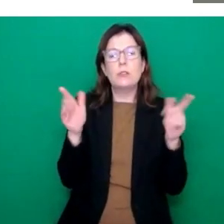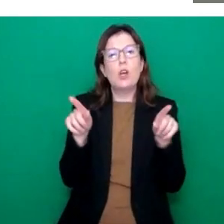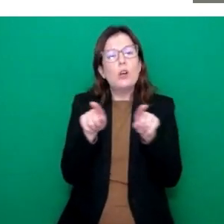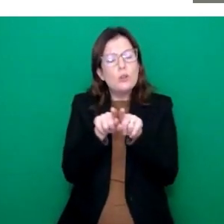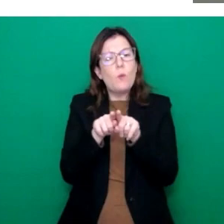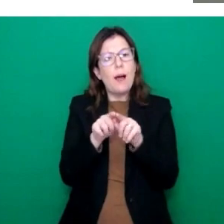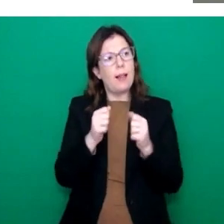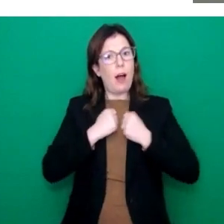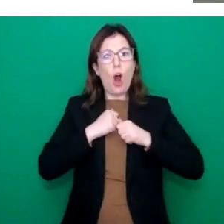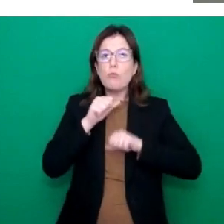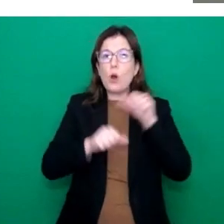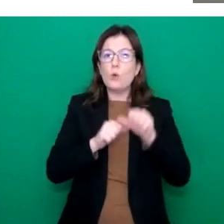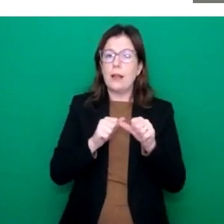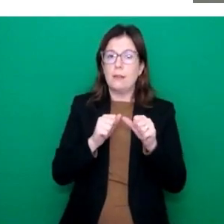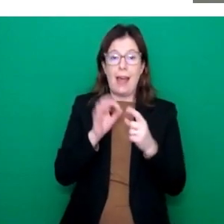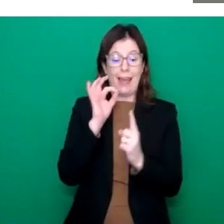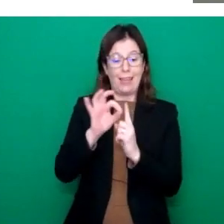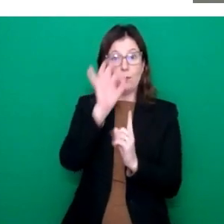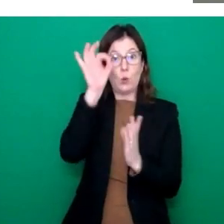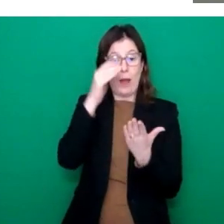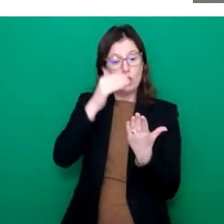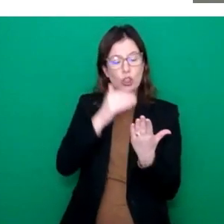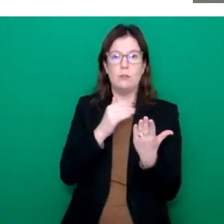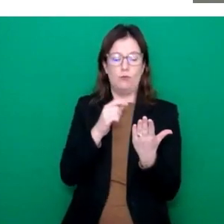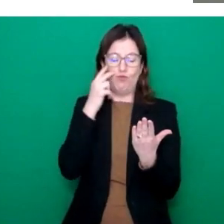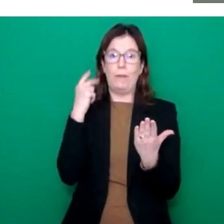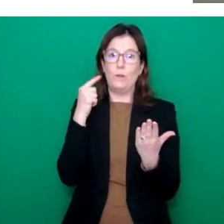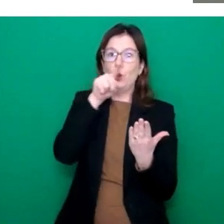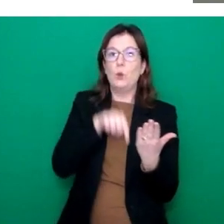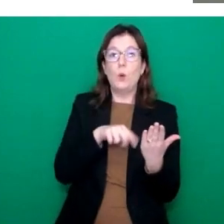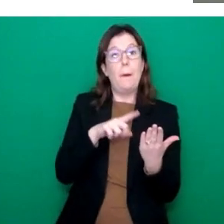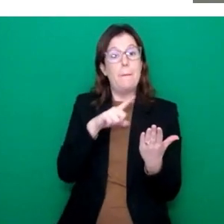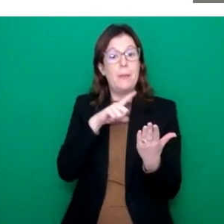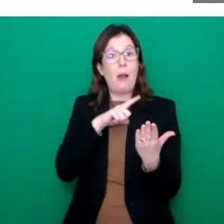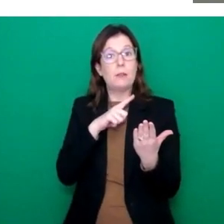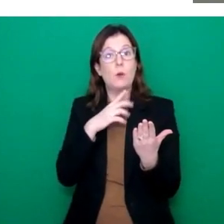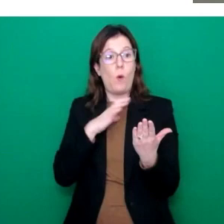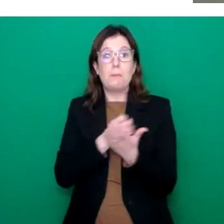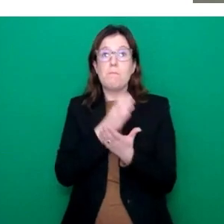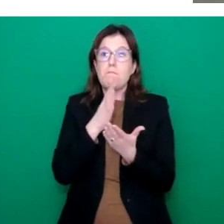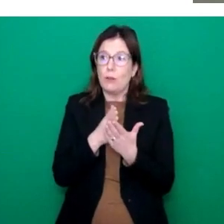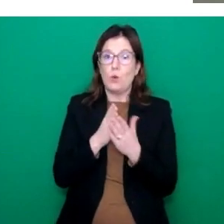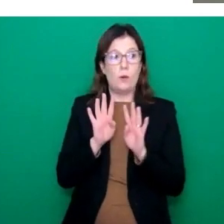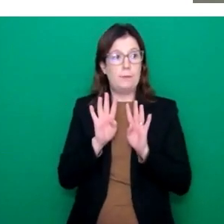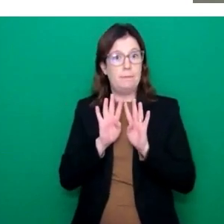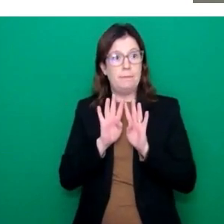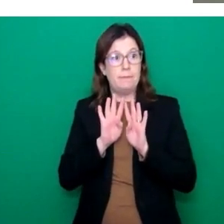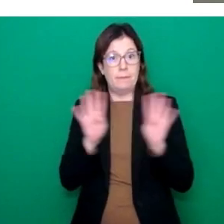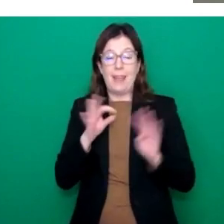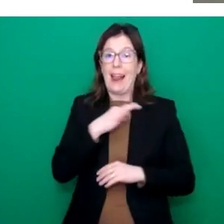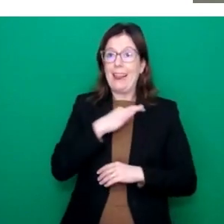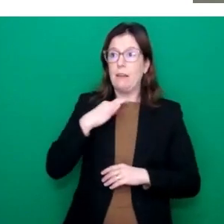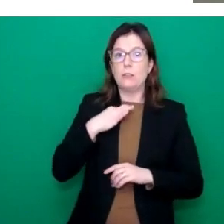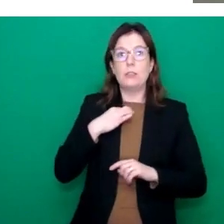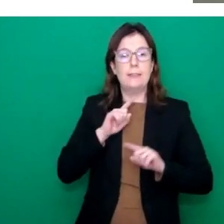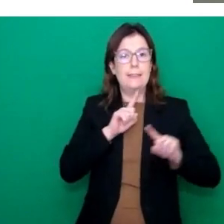of this process, reviewing the interview questions, ensuring that we also have a diverse representation of clinicians from